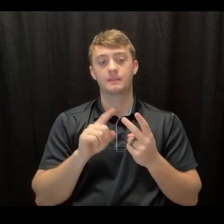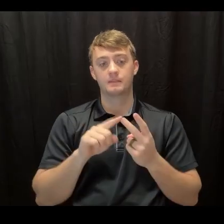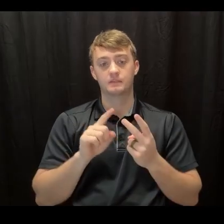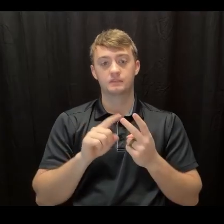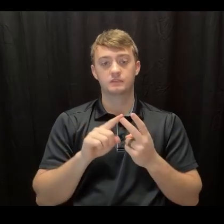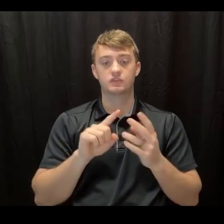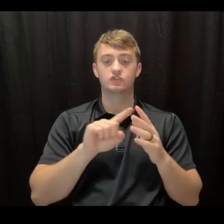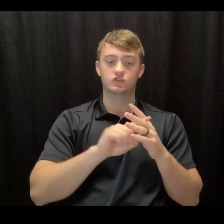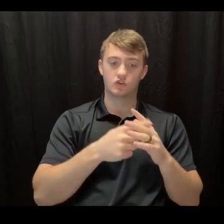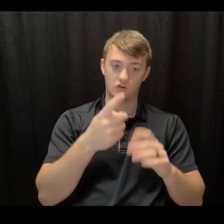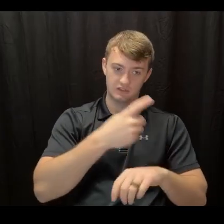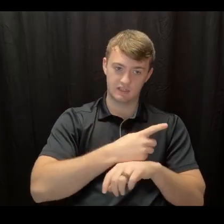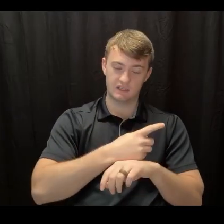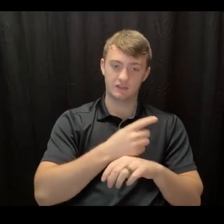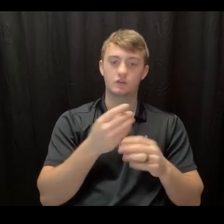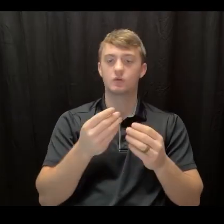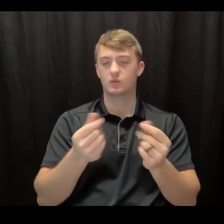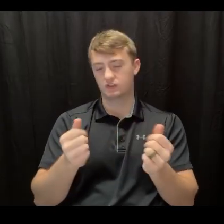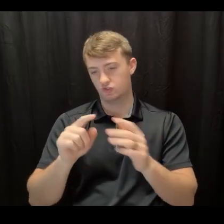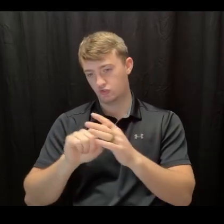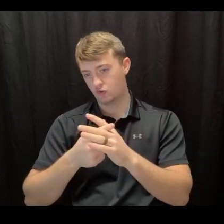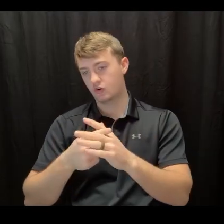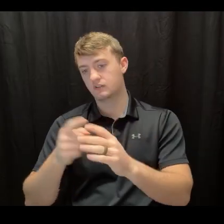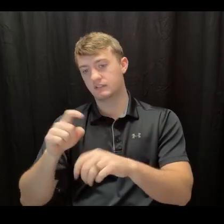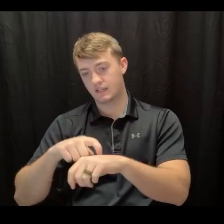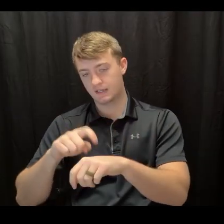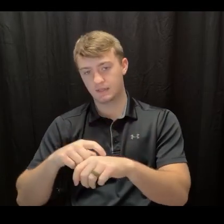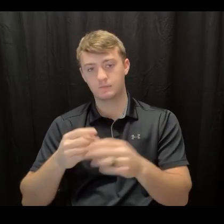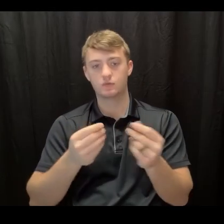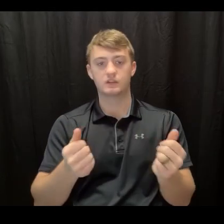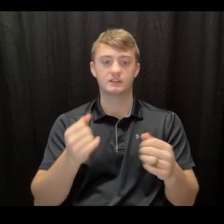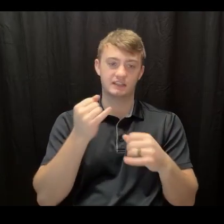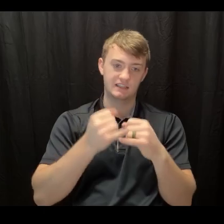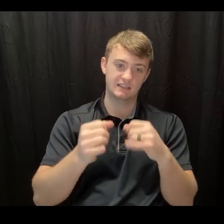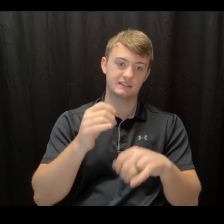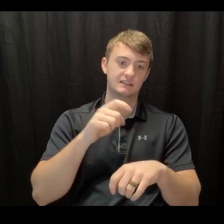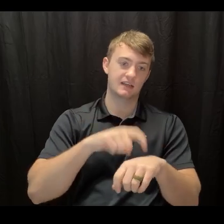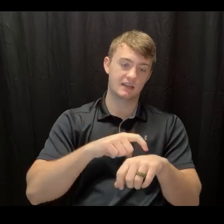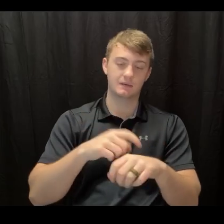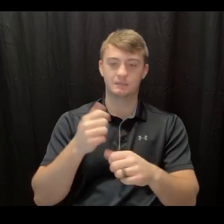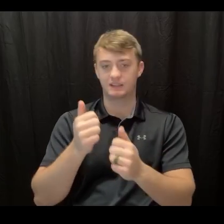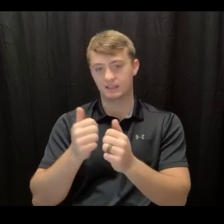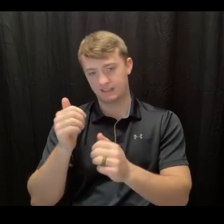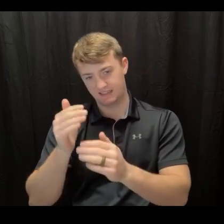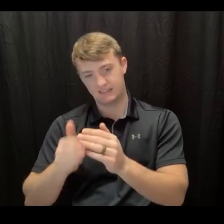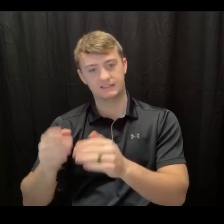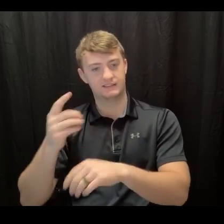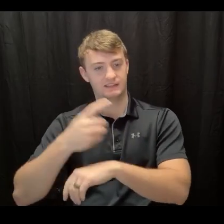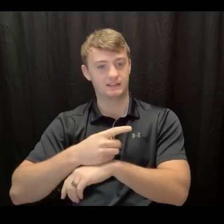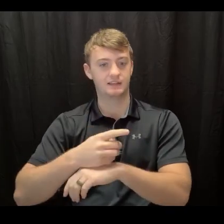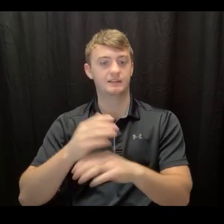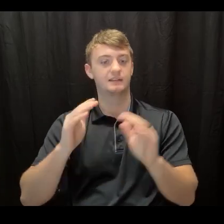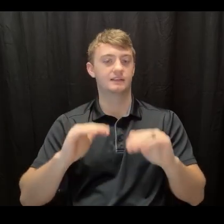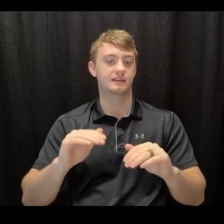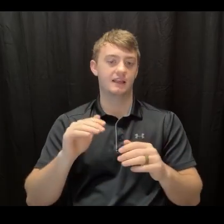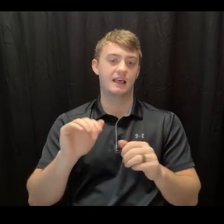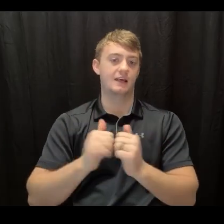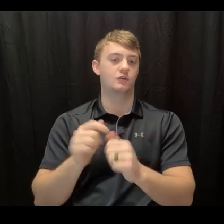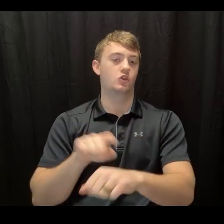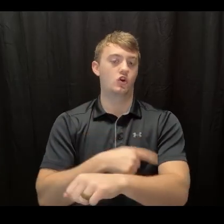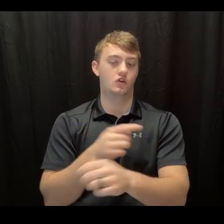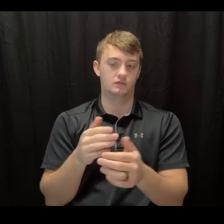We look at the resolution start date, resolution start time, resolution end date, resolution end time, and then the resolution